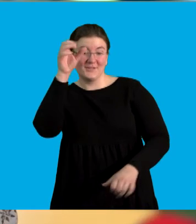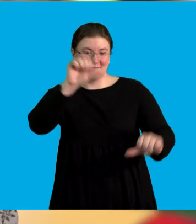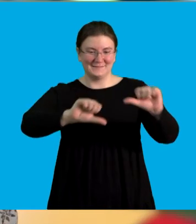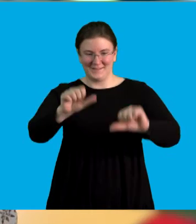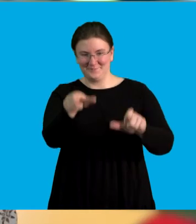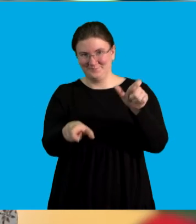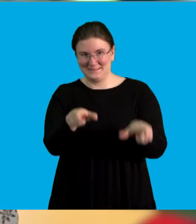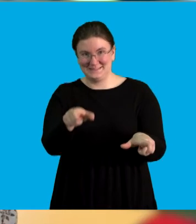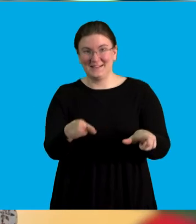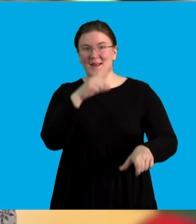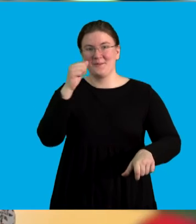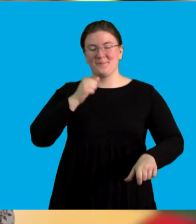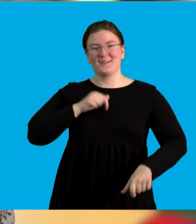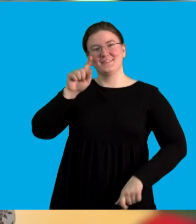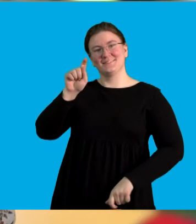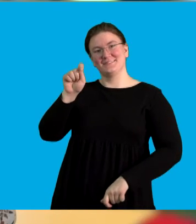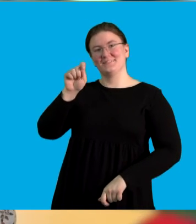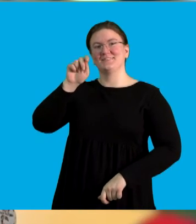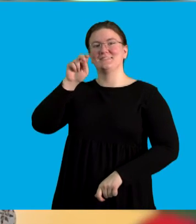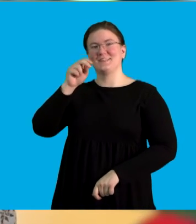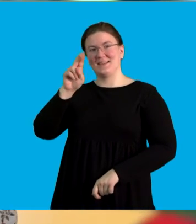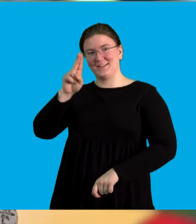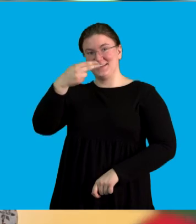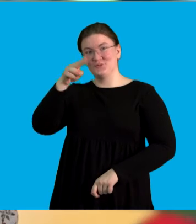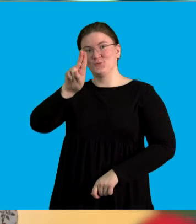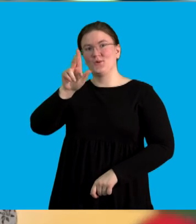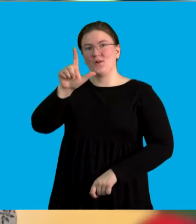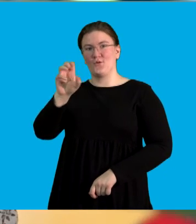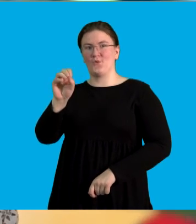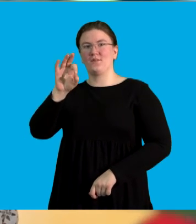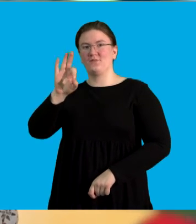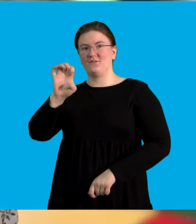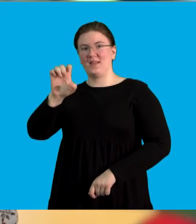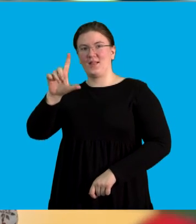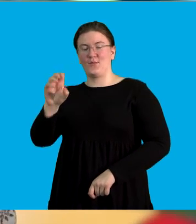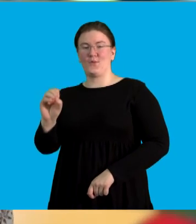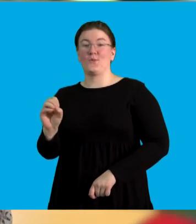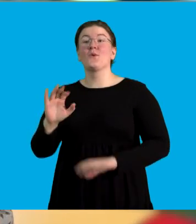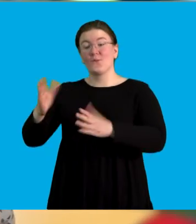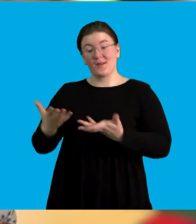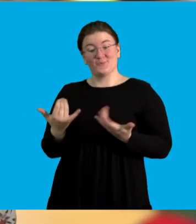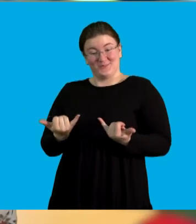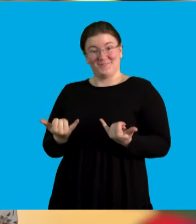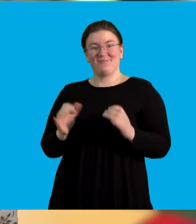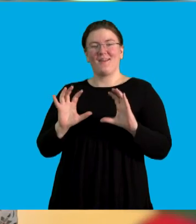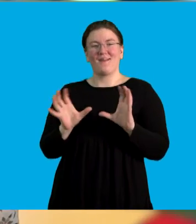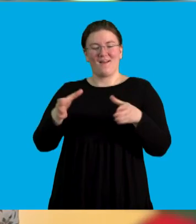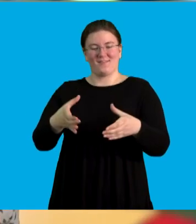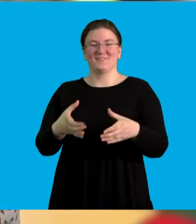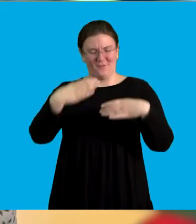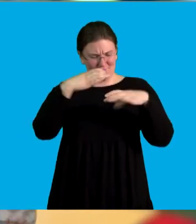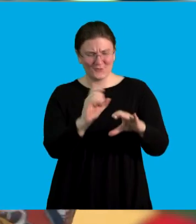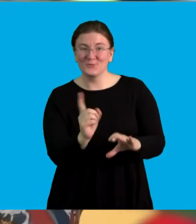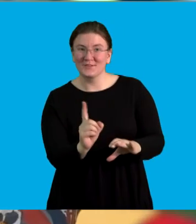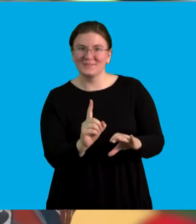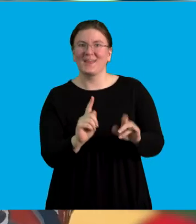To our future scientists, I am Tolofelo, and welcome to today's lesson on adaptations. Now,